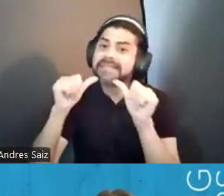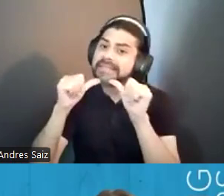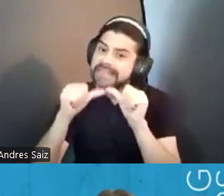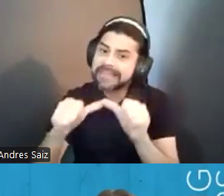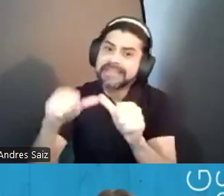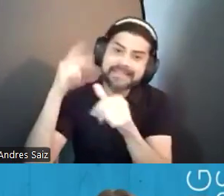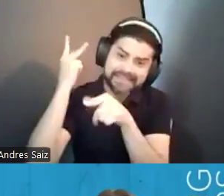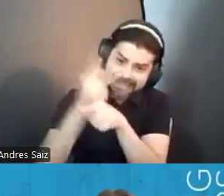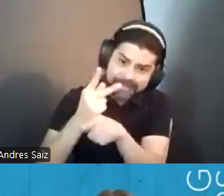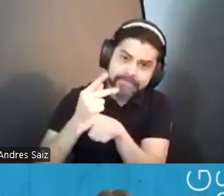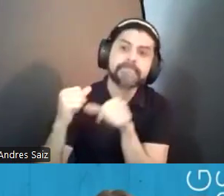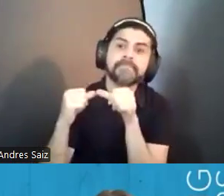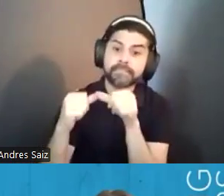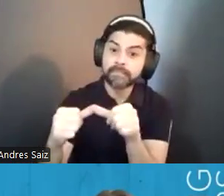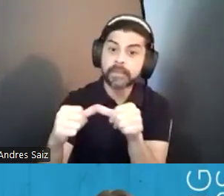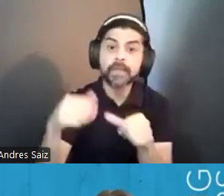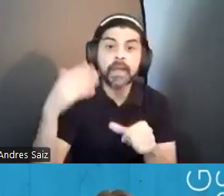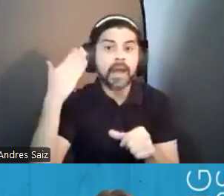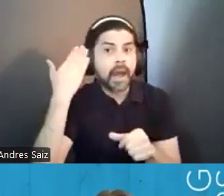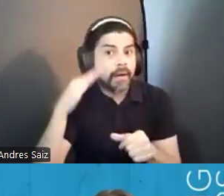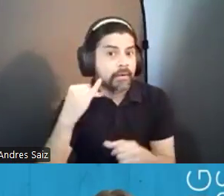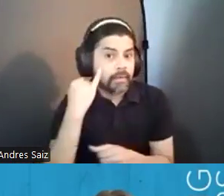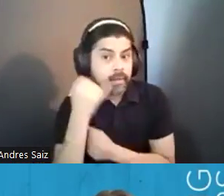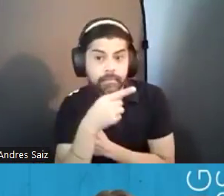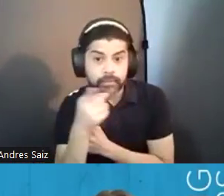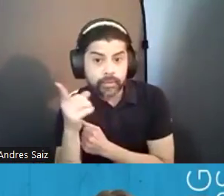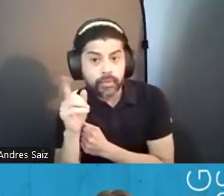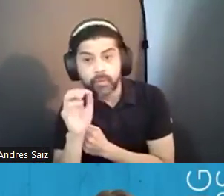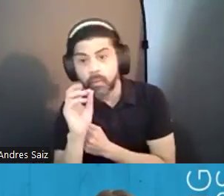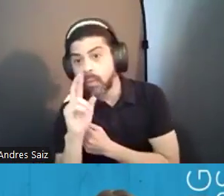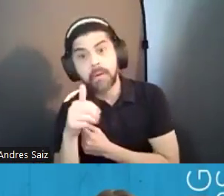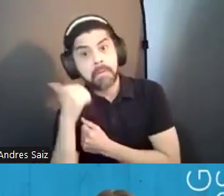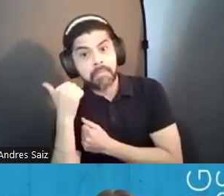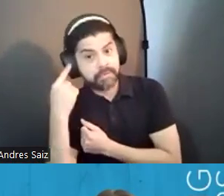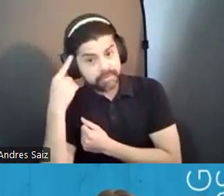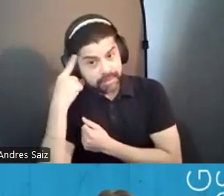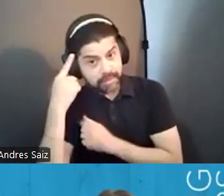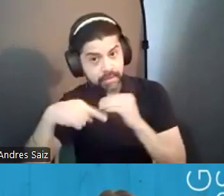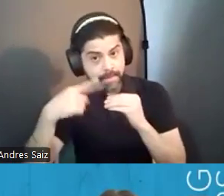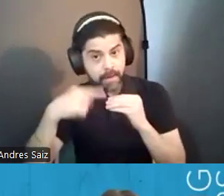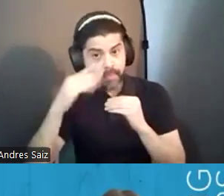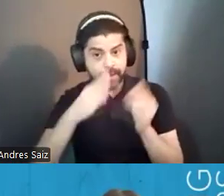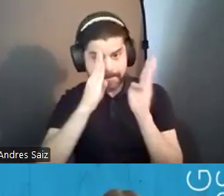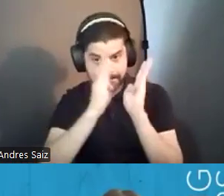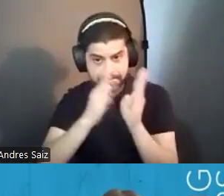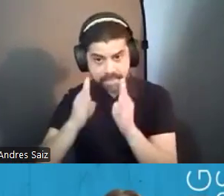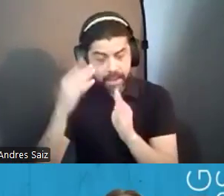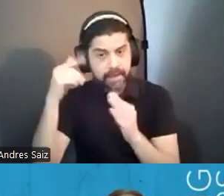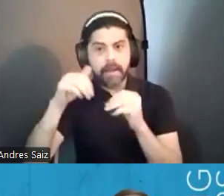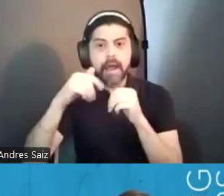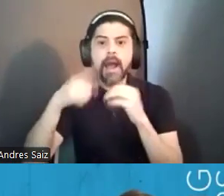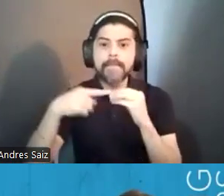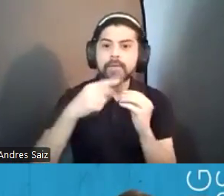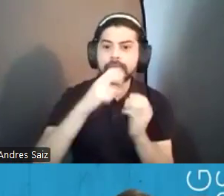so I don't know if you or others are thinking about that planning process, and how do we stay relevant and how do we stay plugged